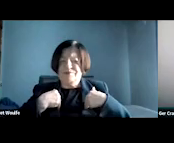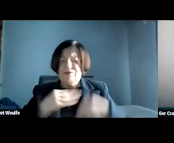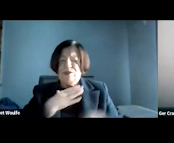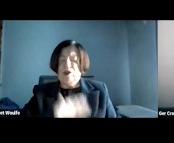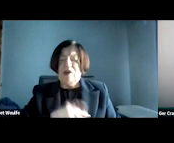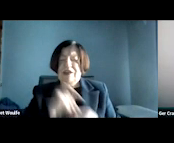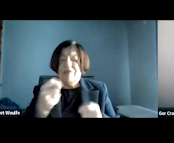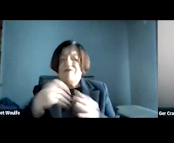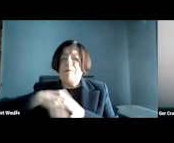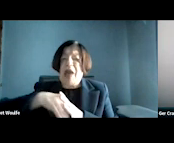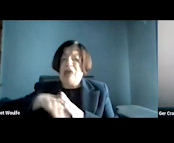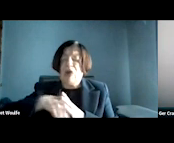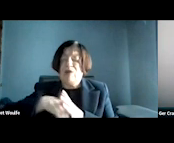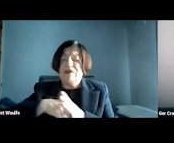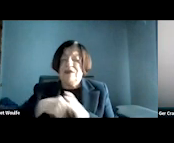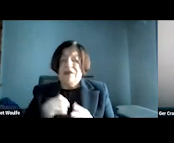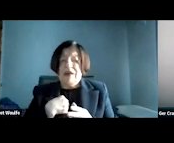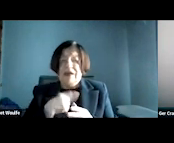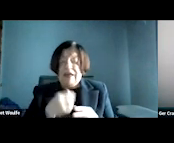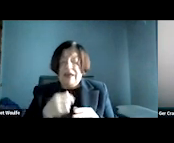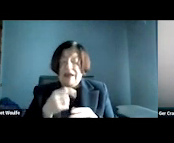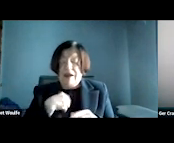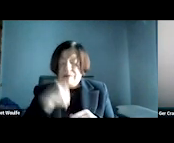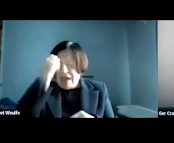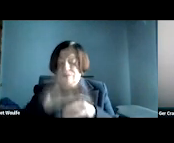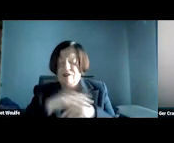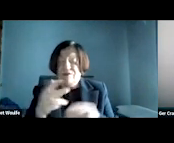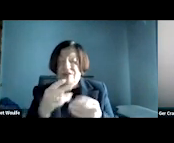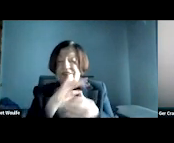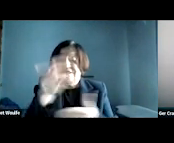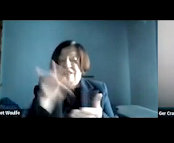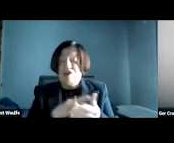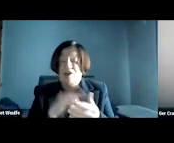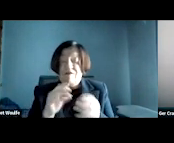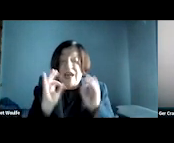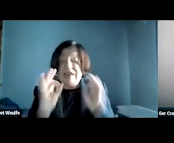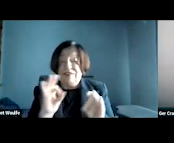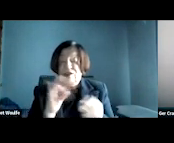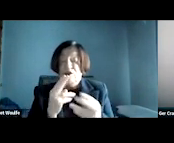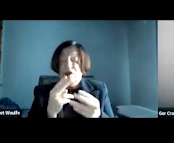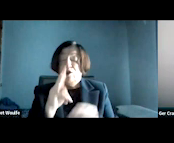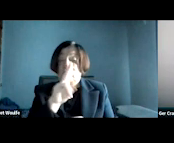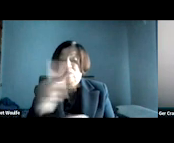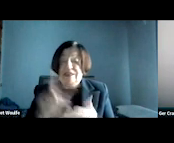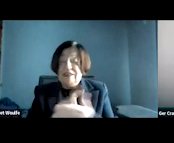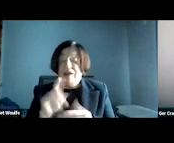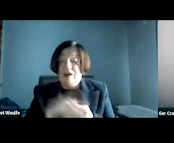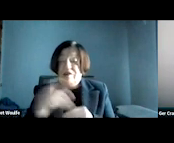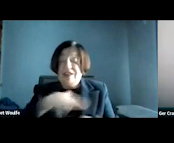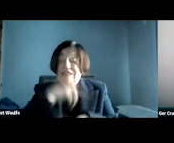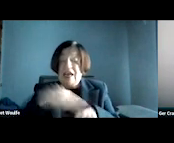give the background, I head up the Centre for Excellence in Universal Design as part of the National Disability